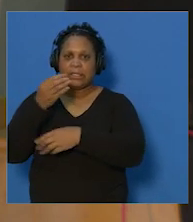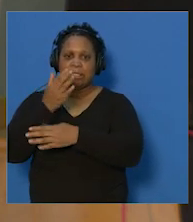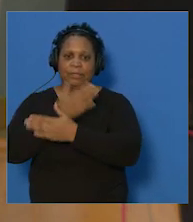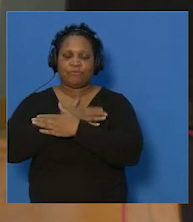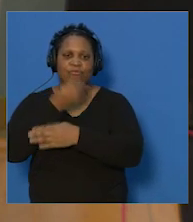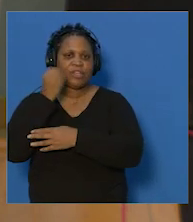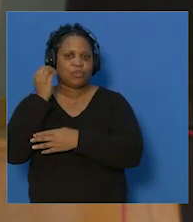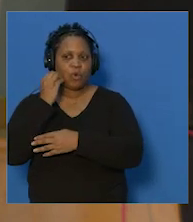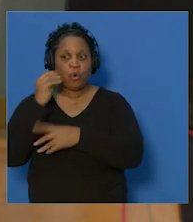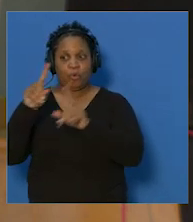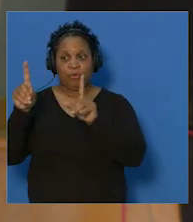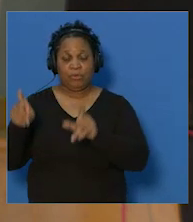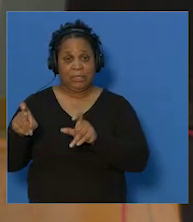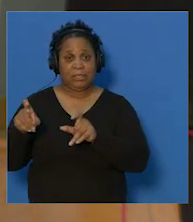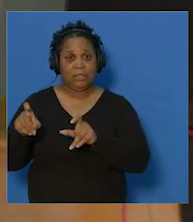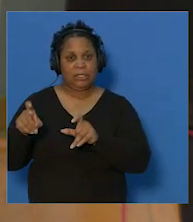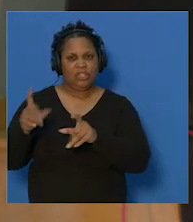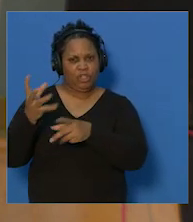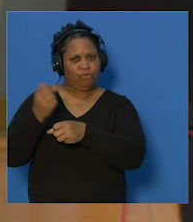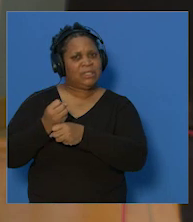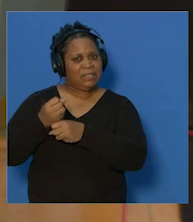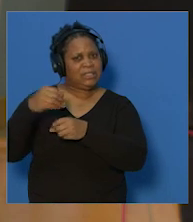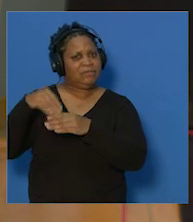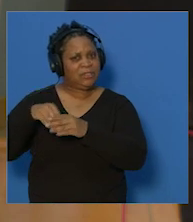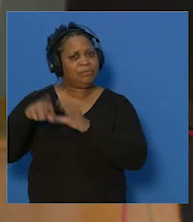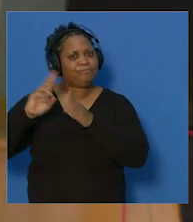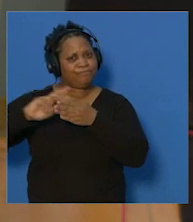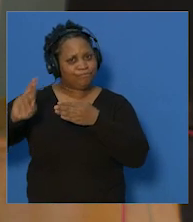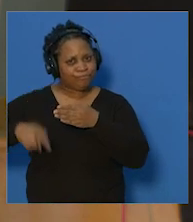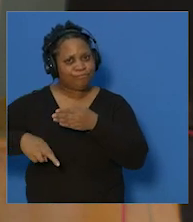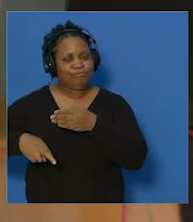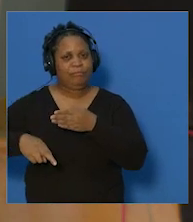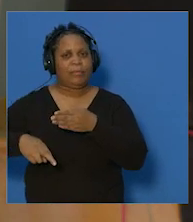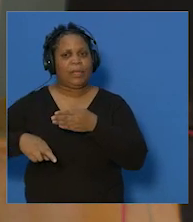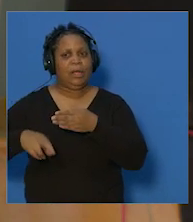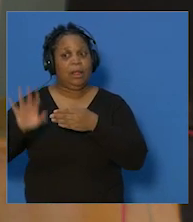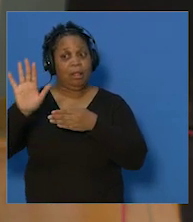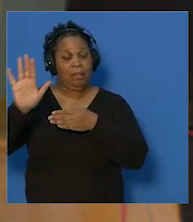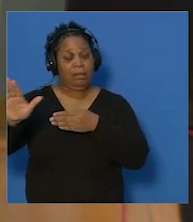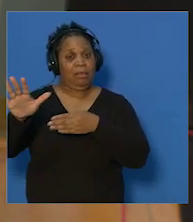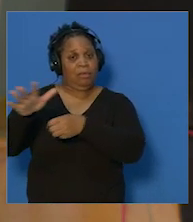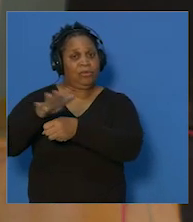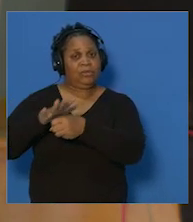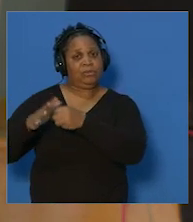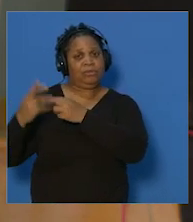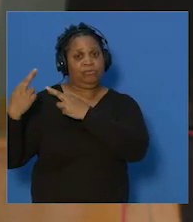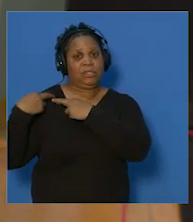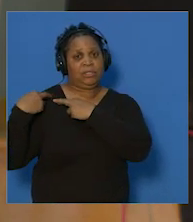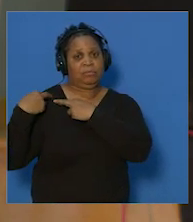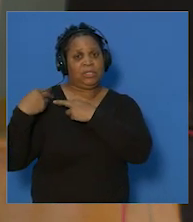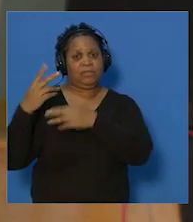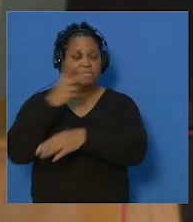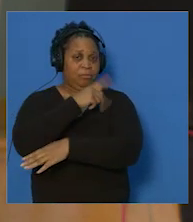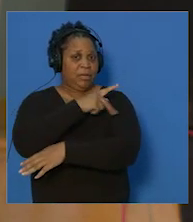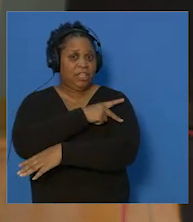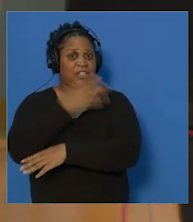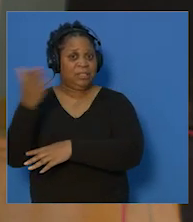the patients in the facility. And the facility is responsible for the patients that were there, but